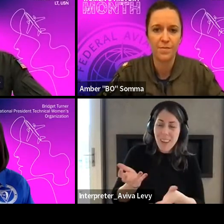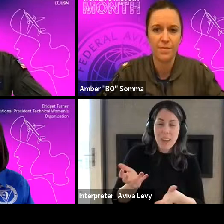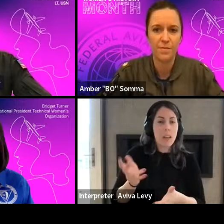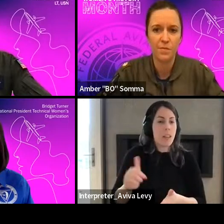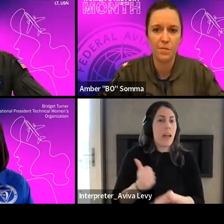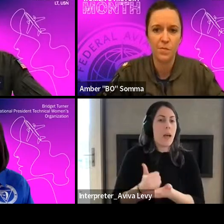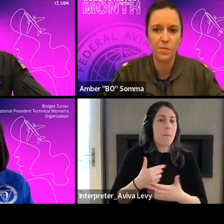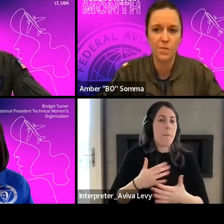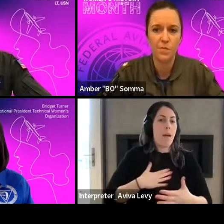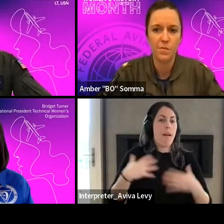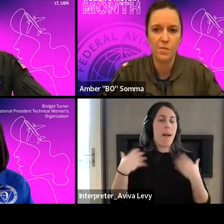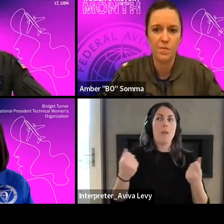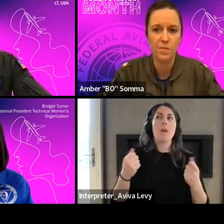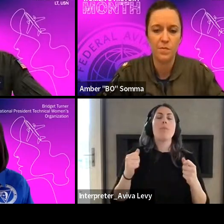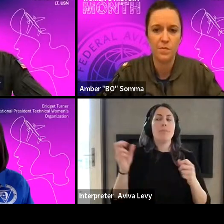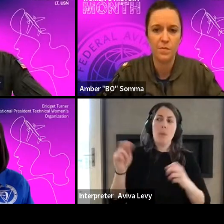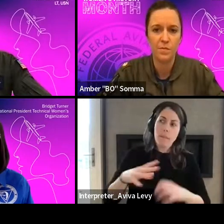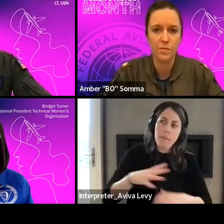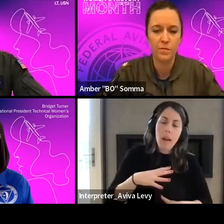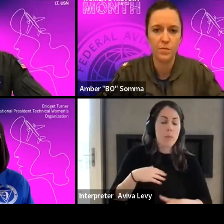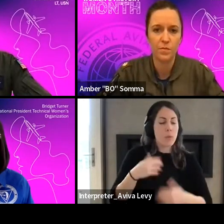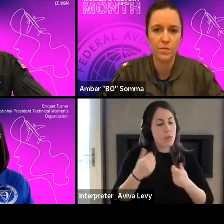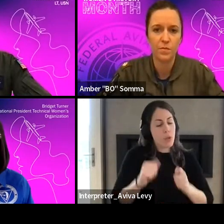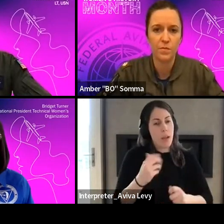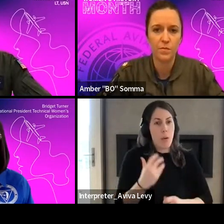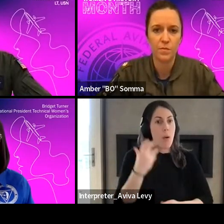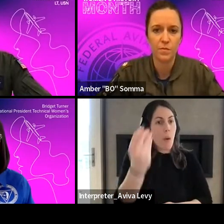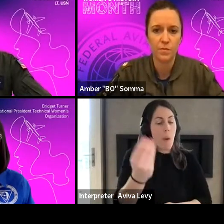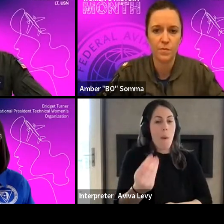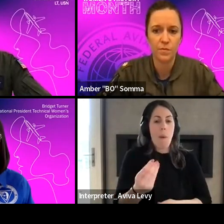to go attempt to get a commission, attempt to